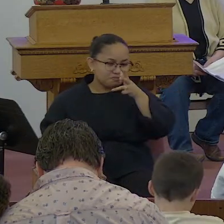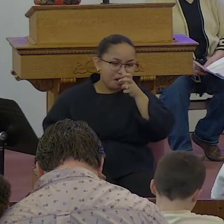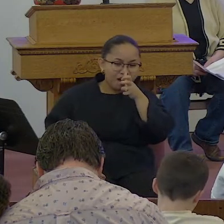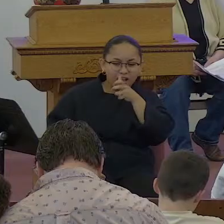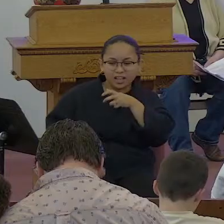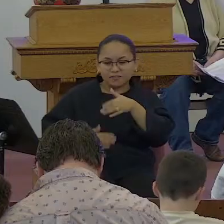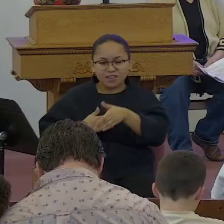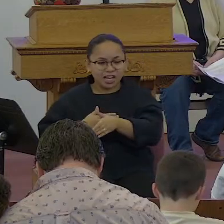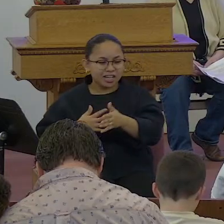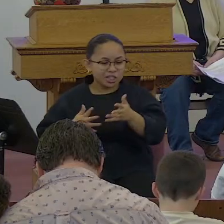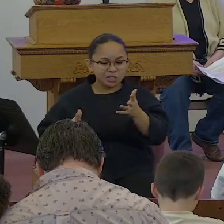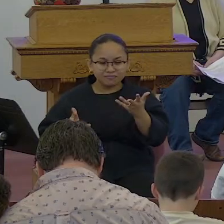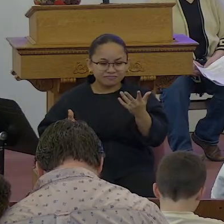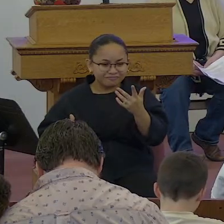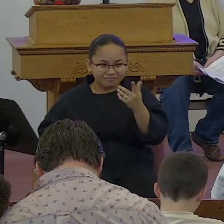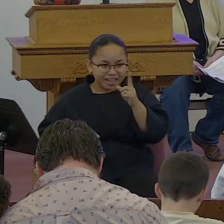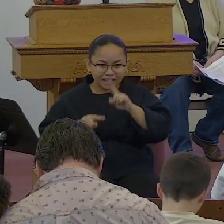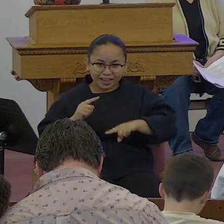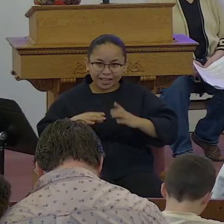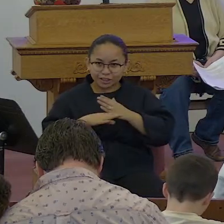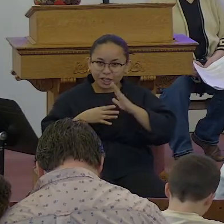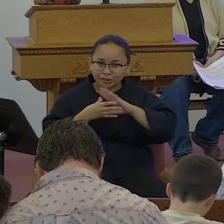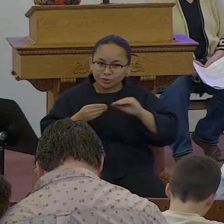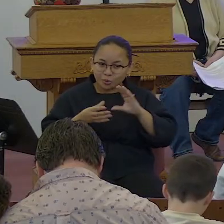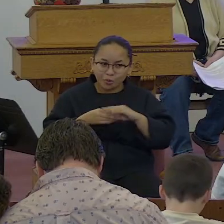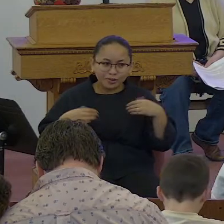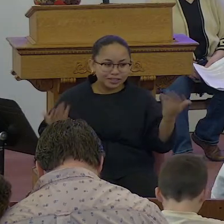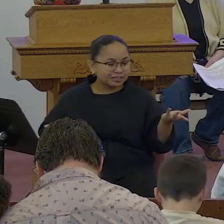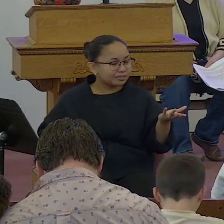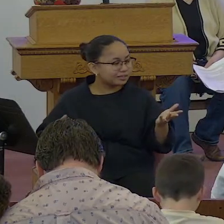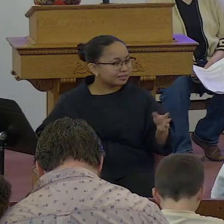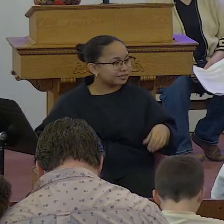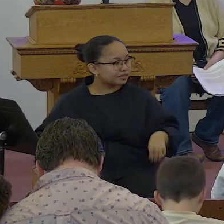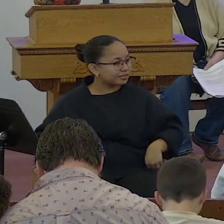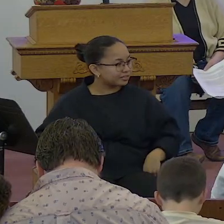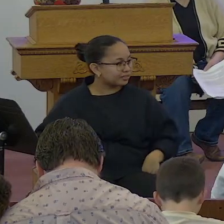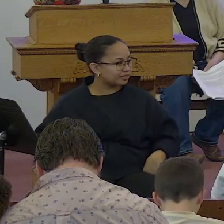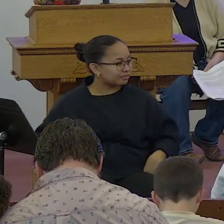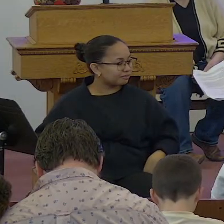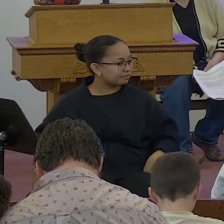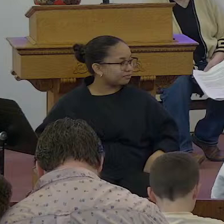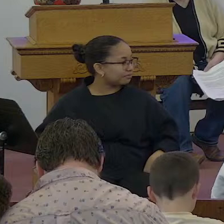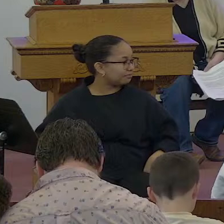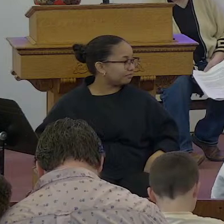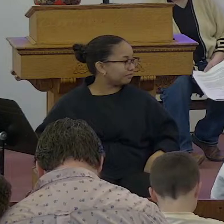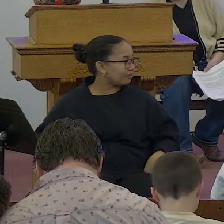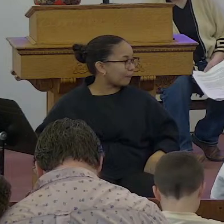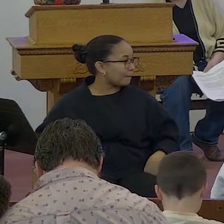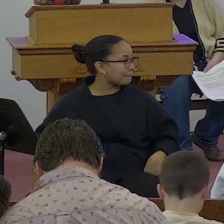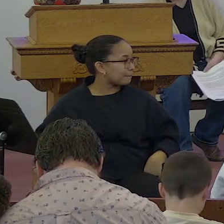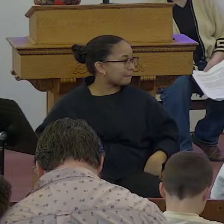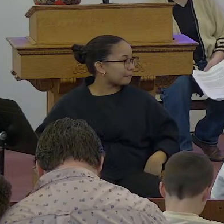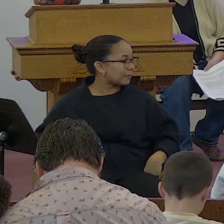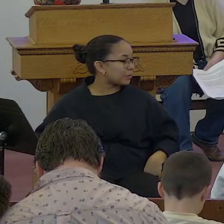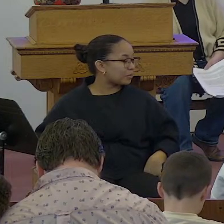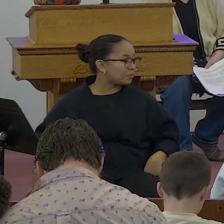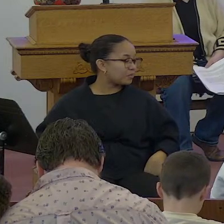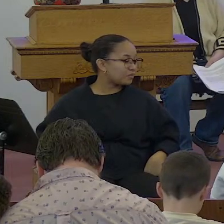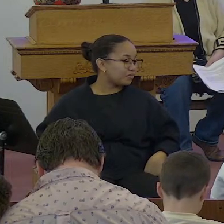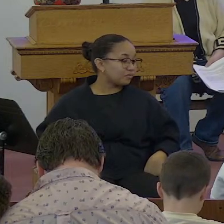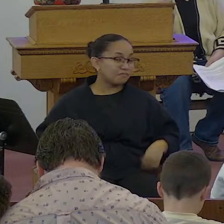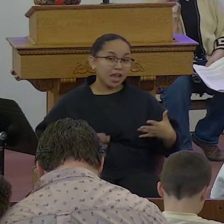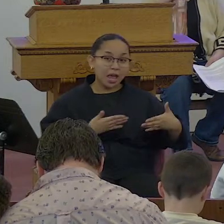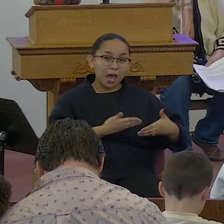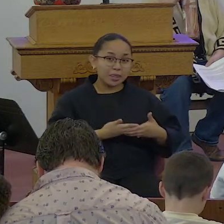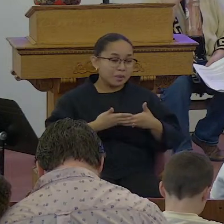divers, they're all good all right, but not one of them can tell a story worth a plug nickel. And all this little baby